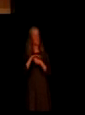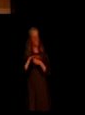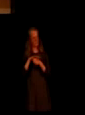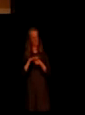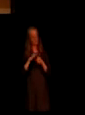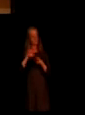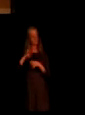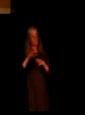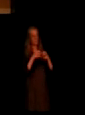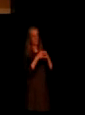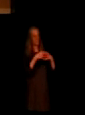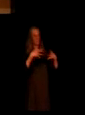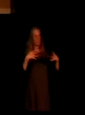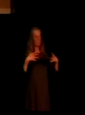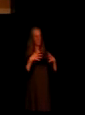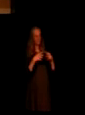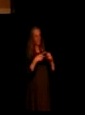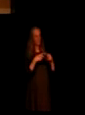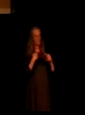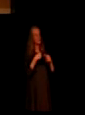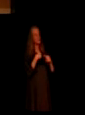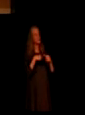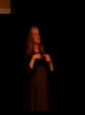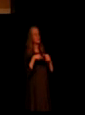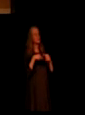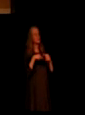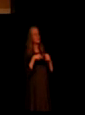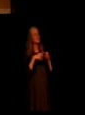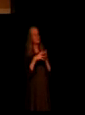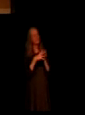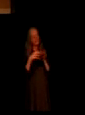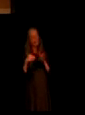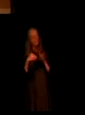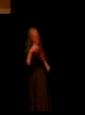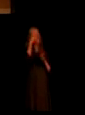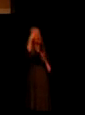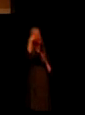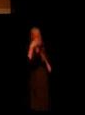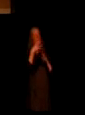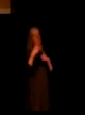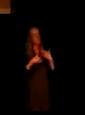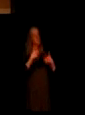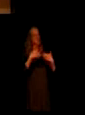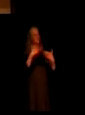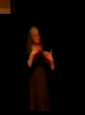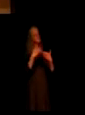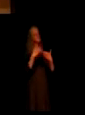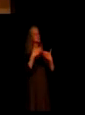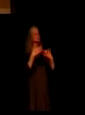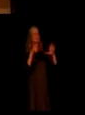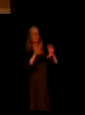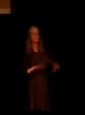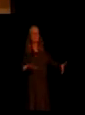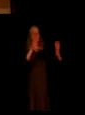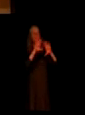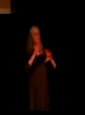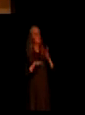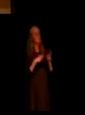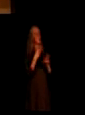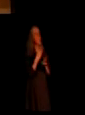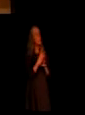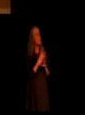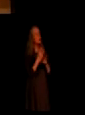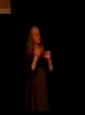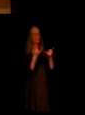simulation of photosynthesis, and so this is the whole world, not mapped in geographic space, it's mapped